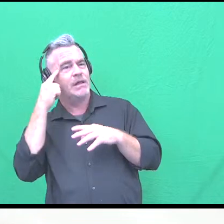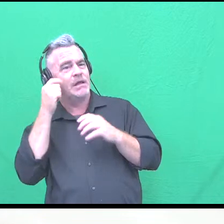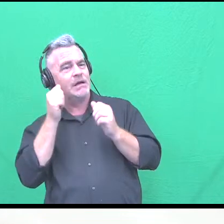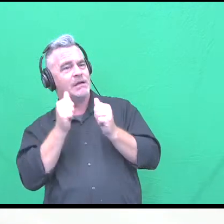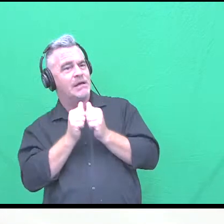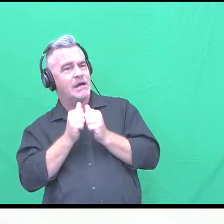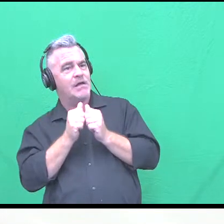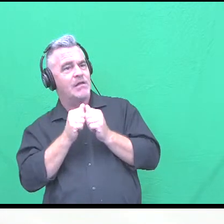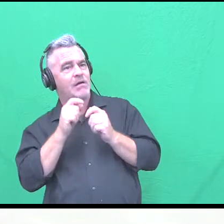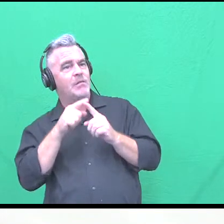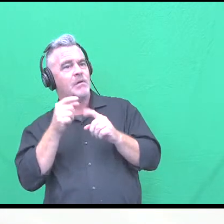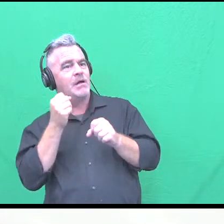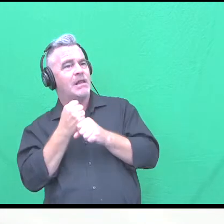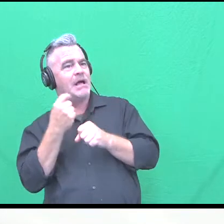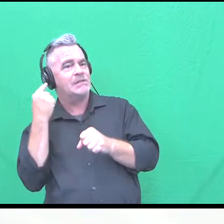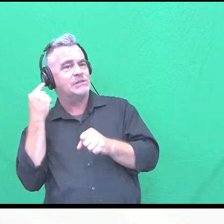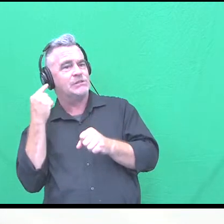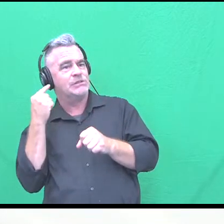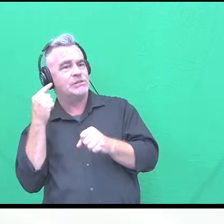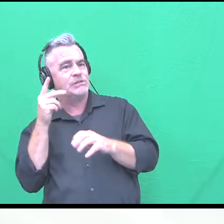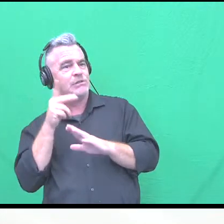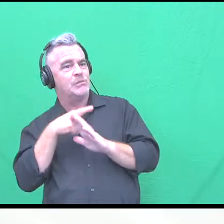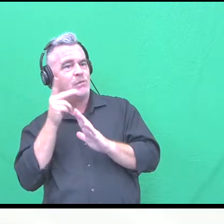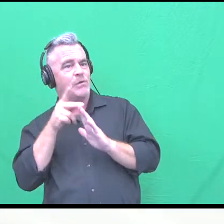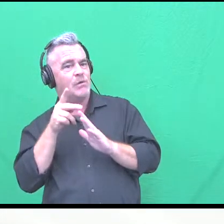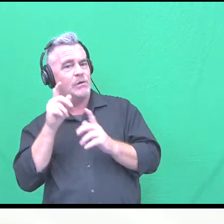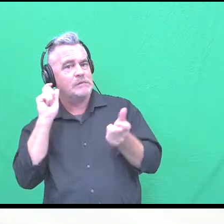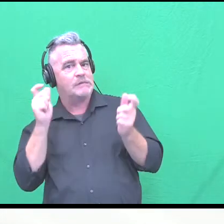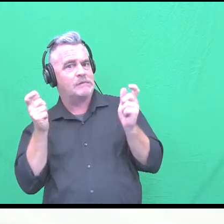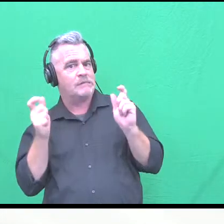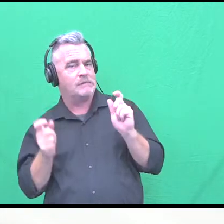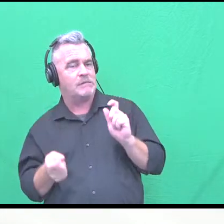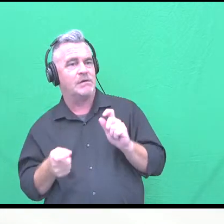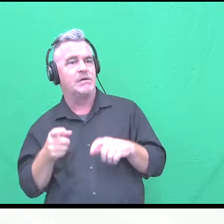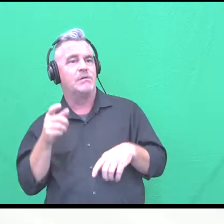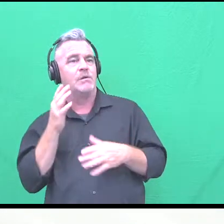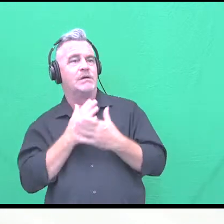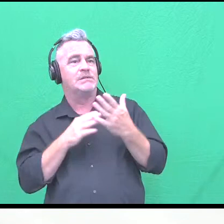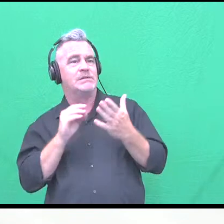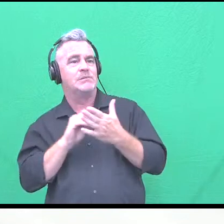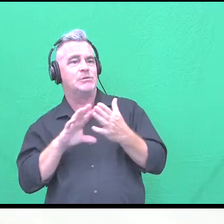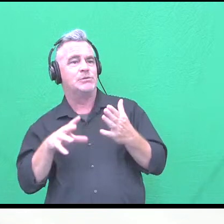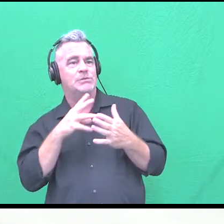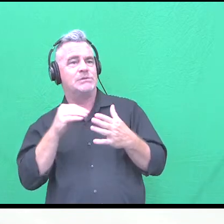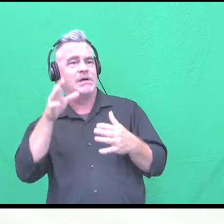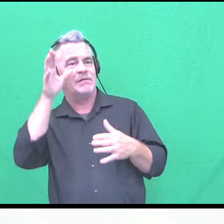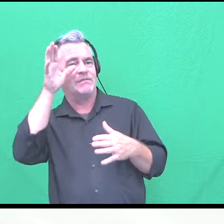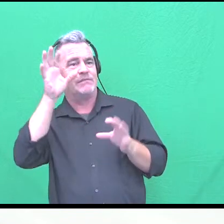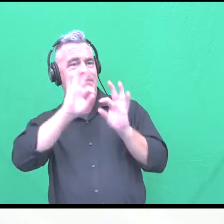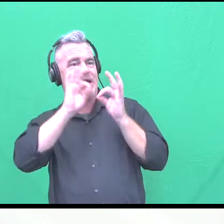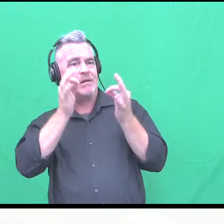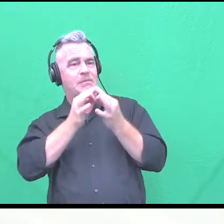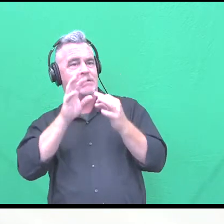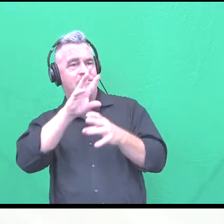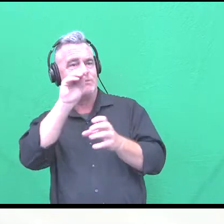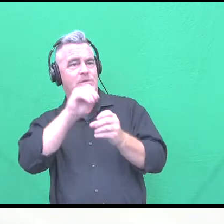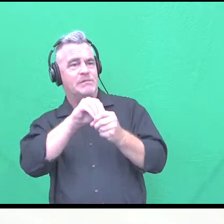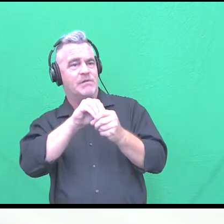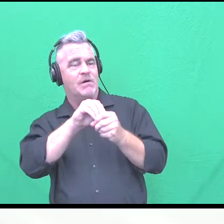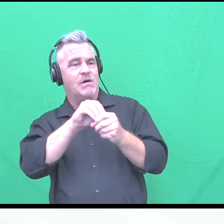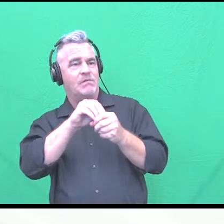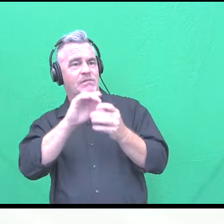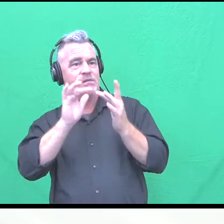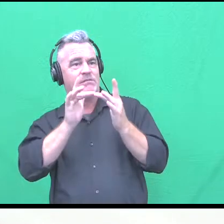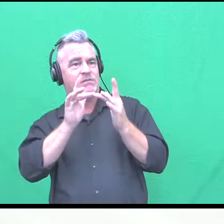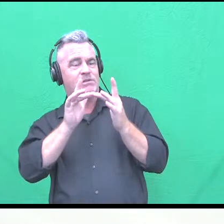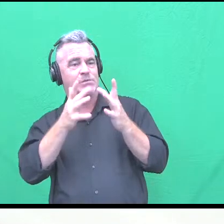year, obviously, the program was very much modified, and we did have students and families that were involved in it in a virtual capacity, but obviously with